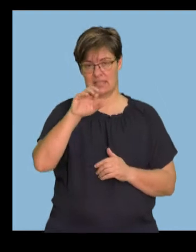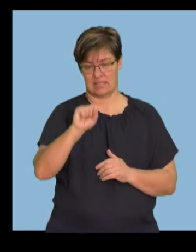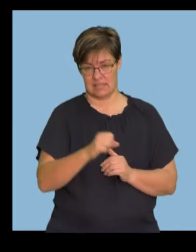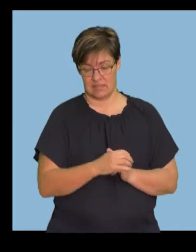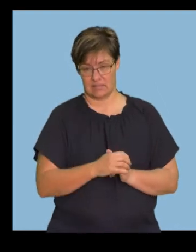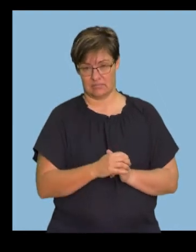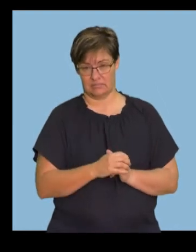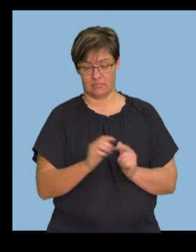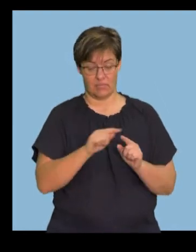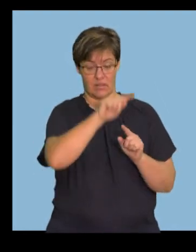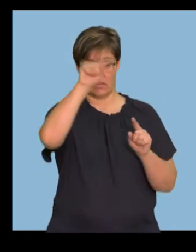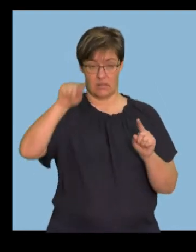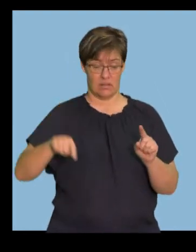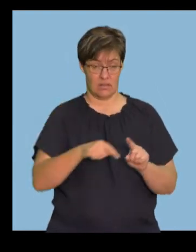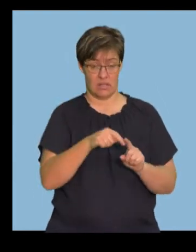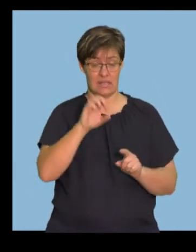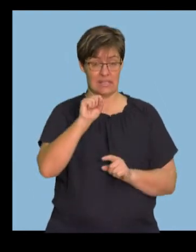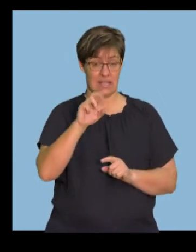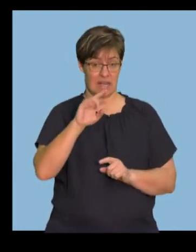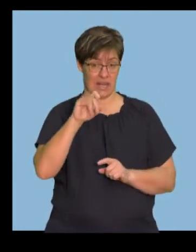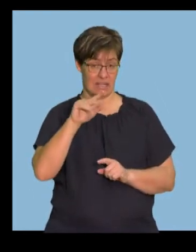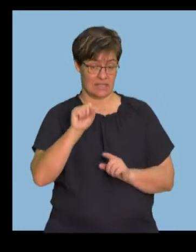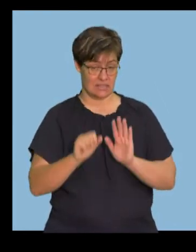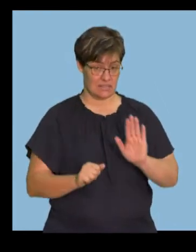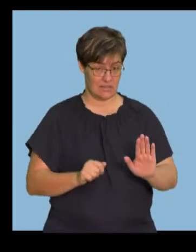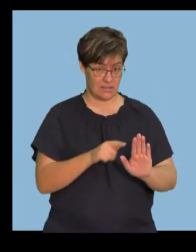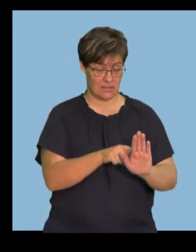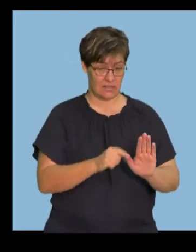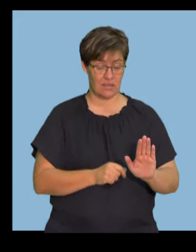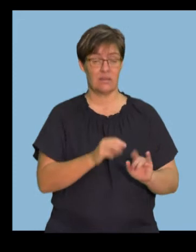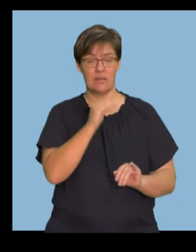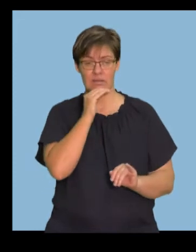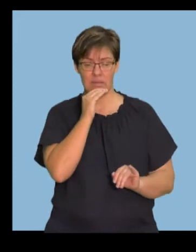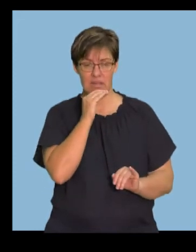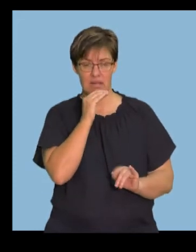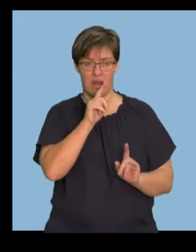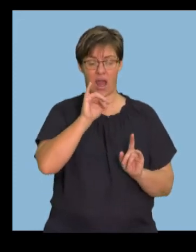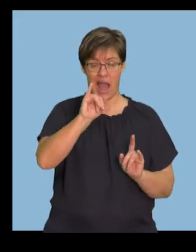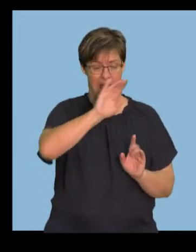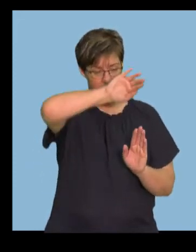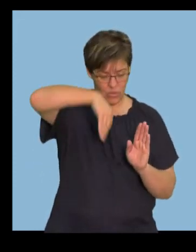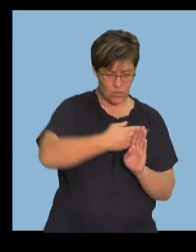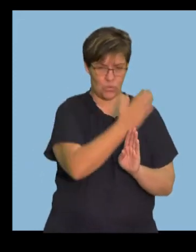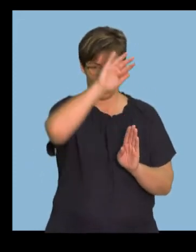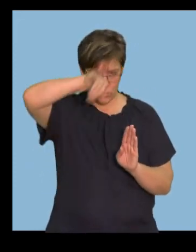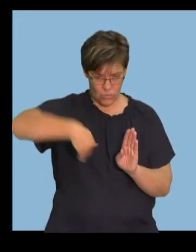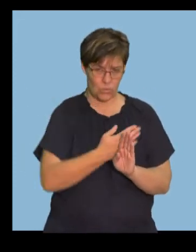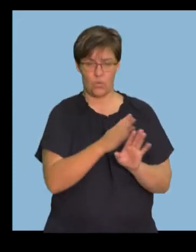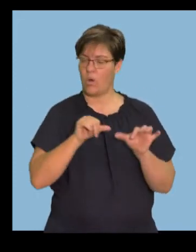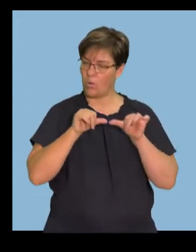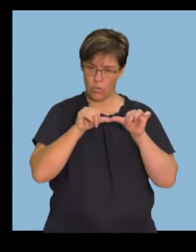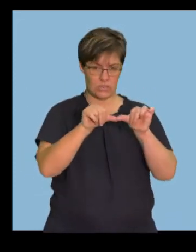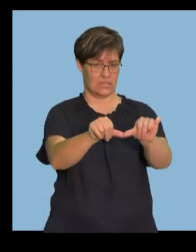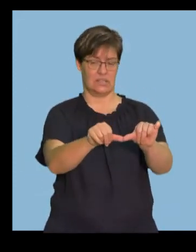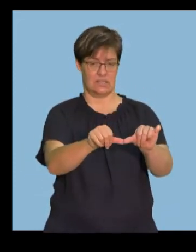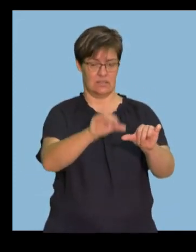agree that when a circuit is in series, it means all the current passes through that point.